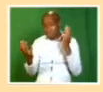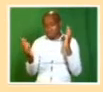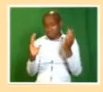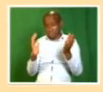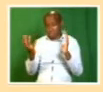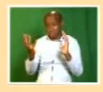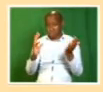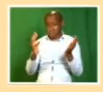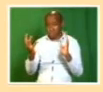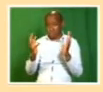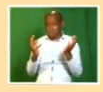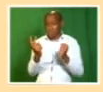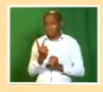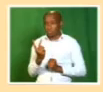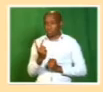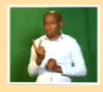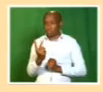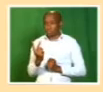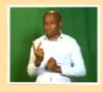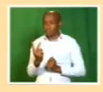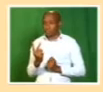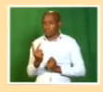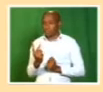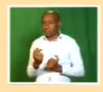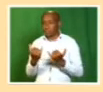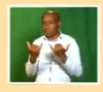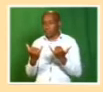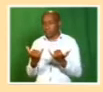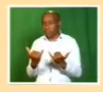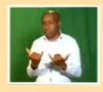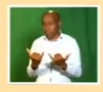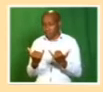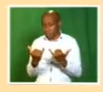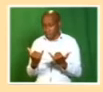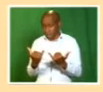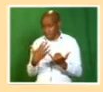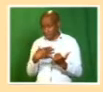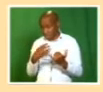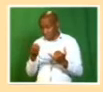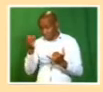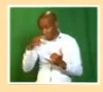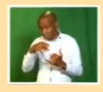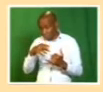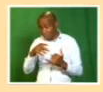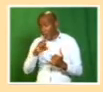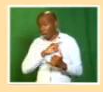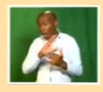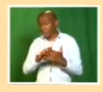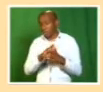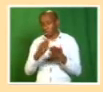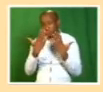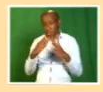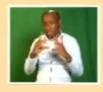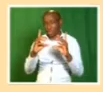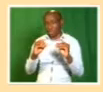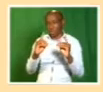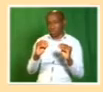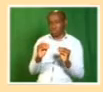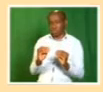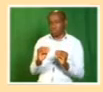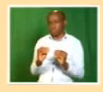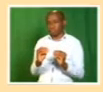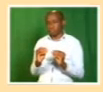these two. Okay, I've included this because we have already done this, so that we take it from